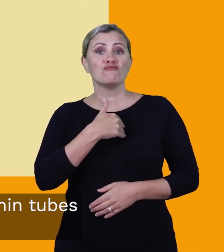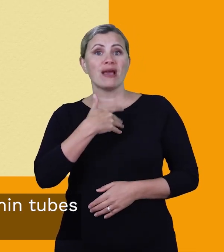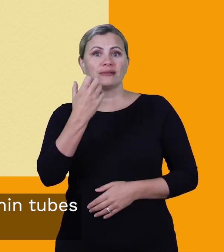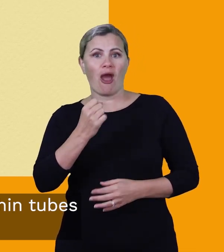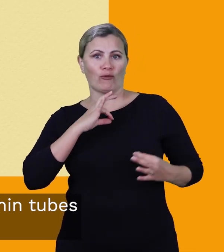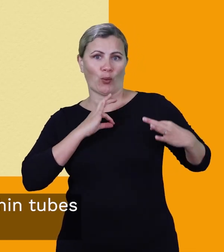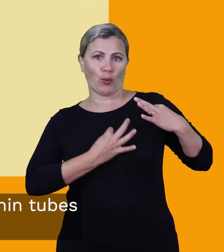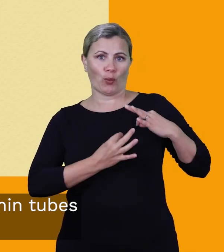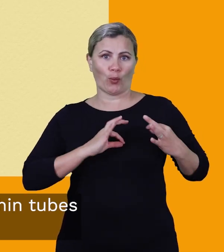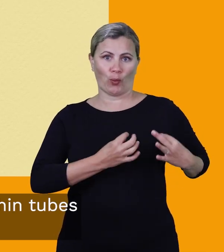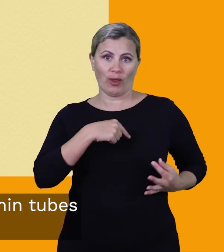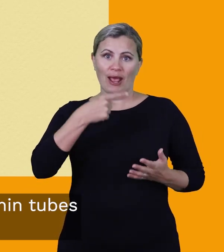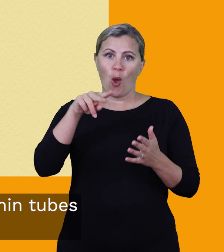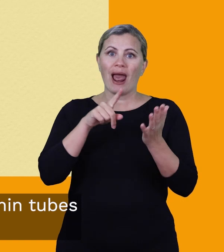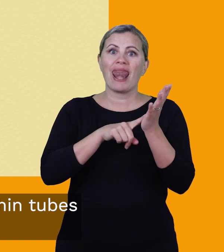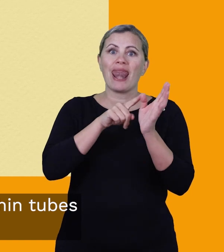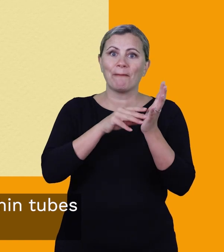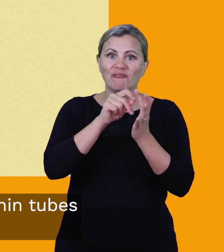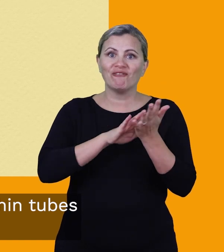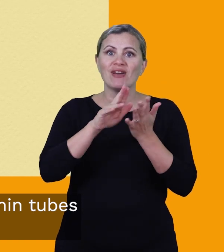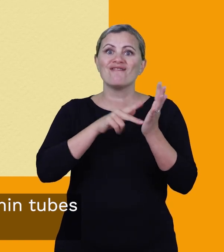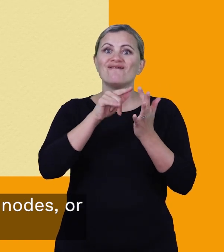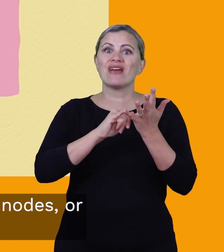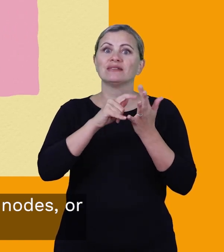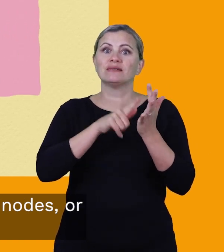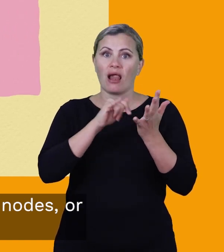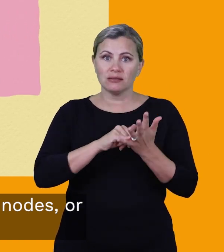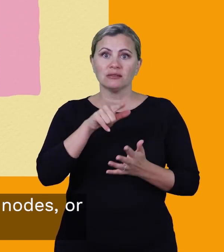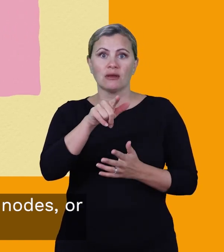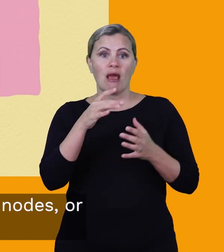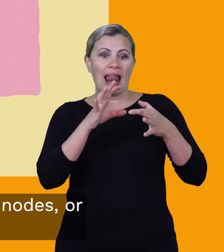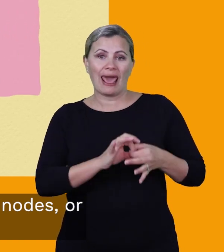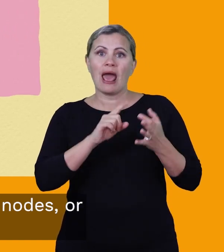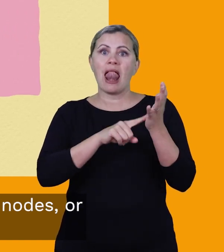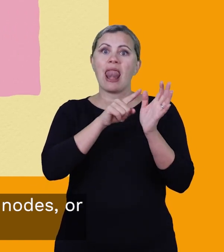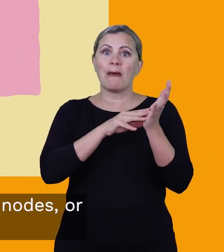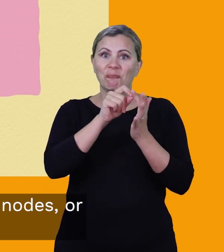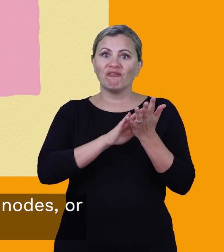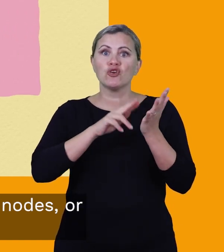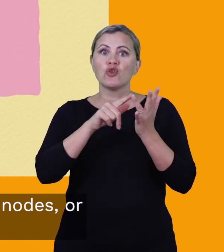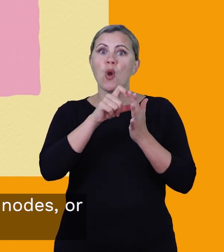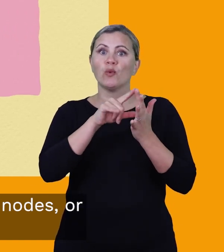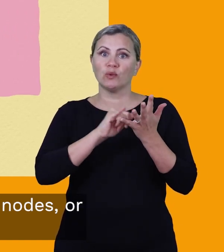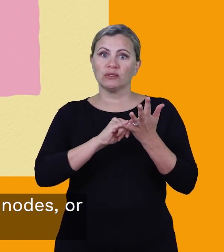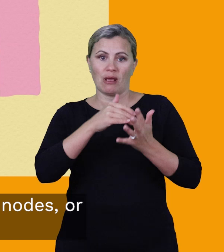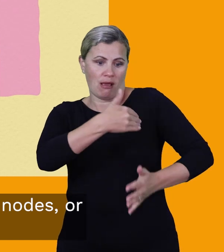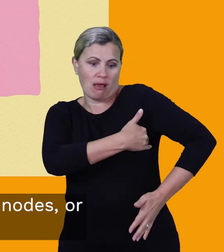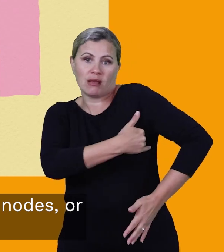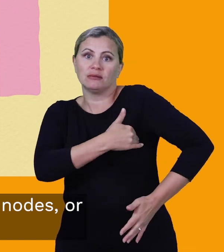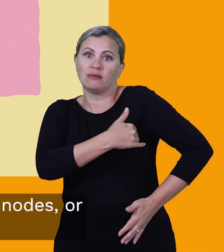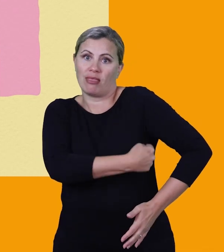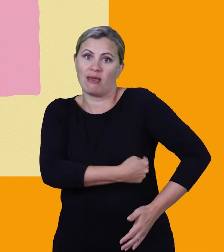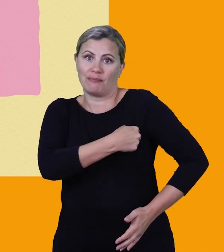Breasts also contain a network of thin tubes called lymph vessels. These are connected to the lymph nodes or glands under the